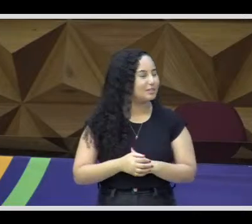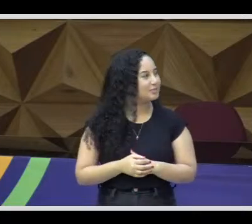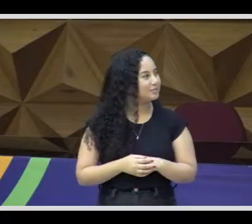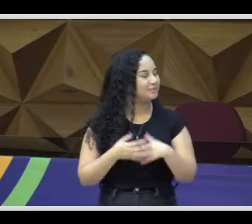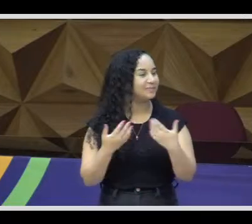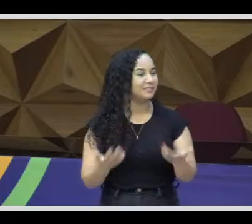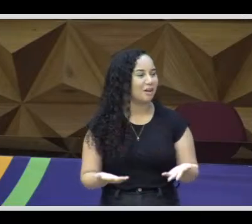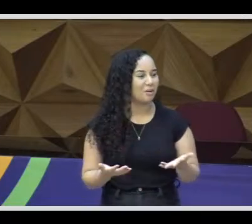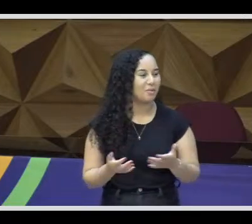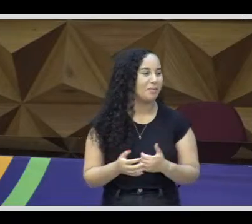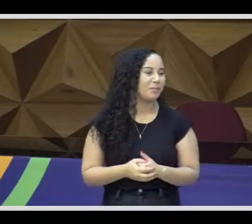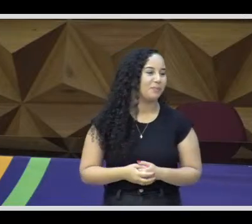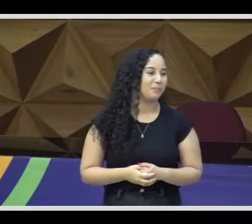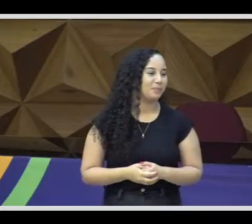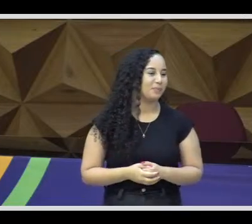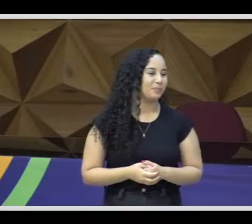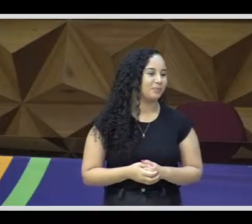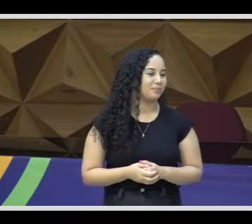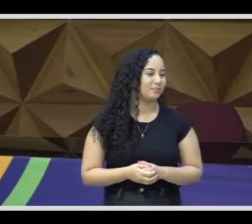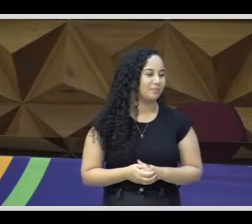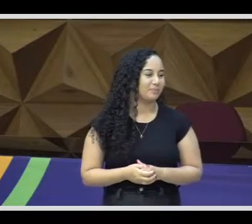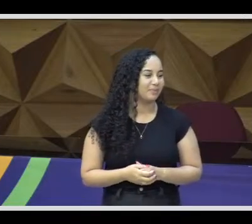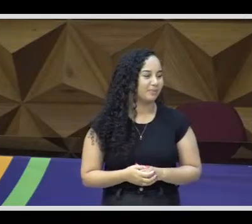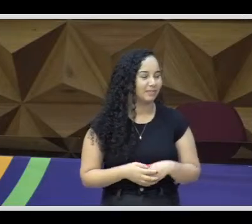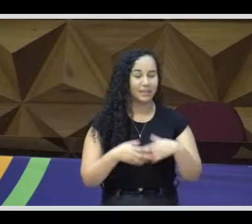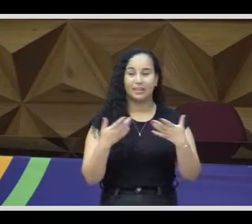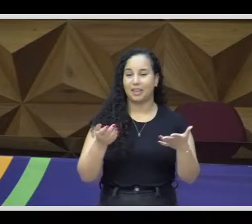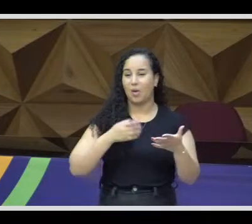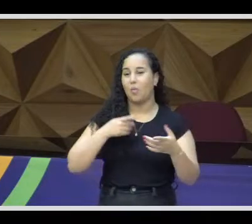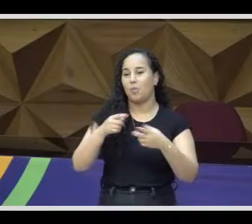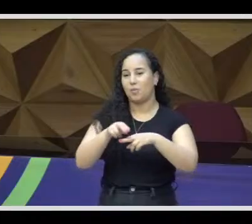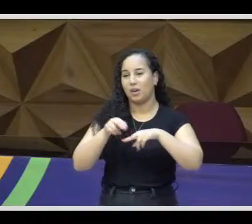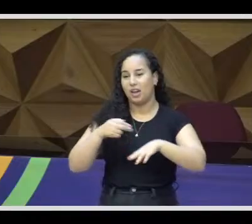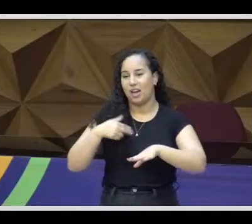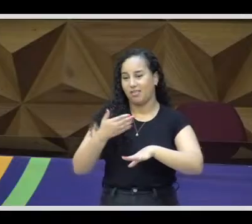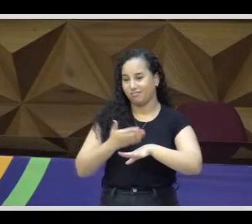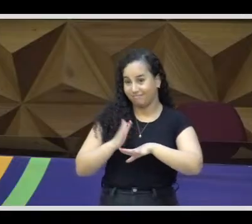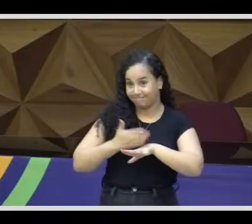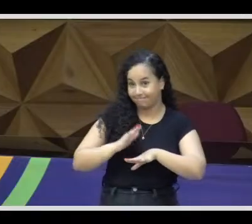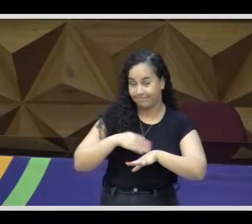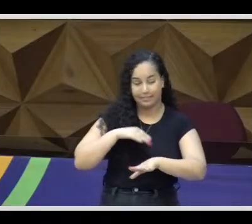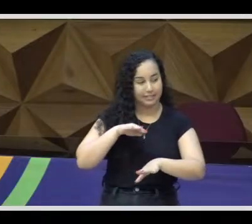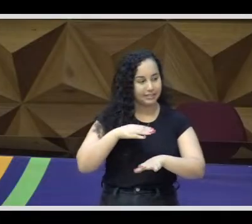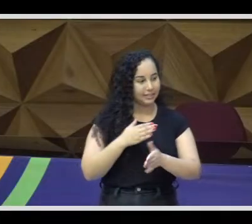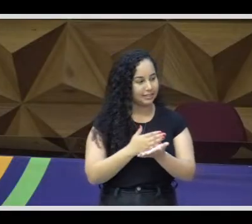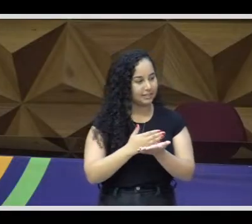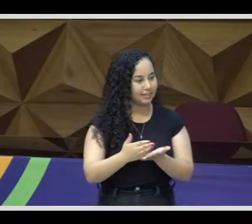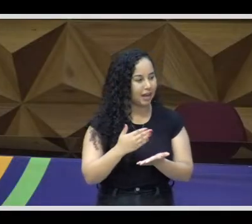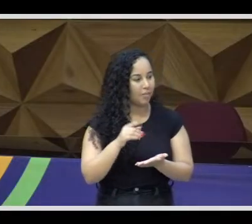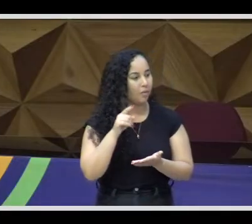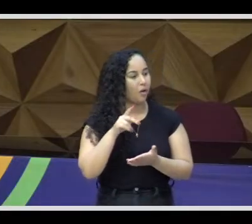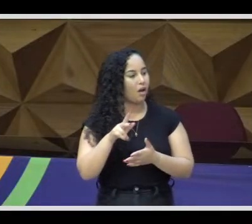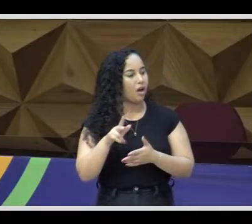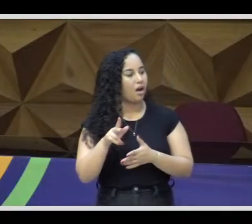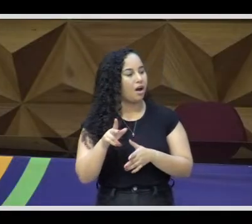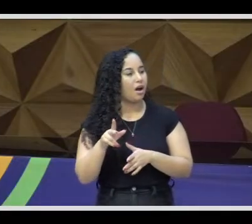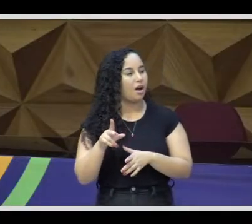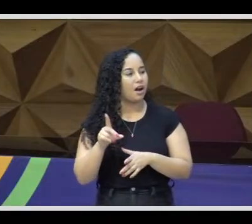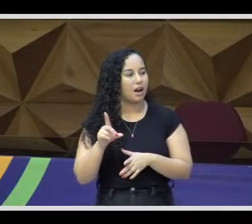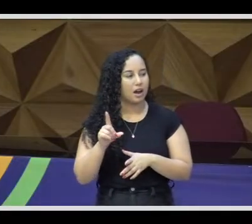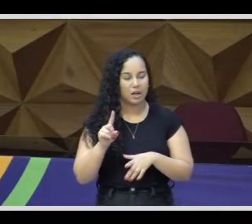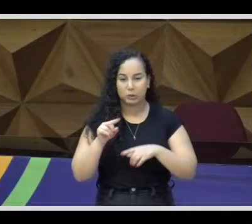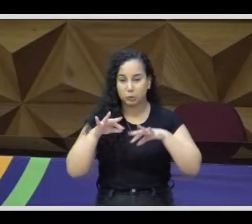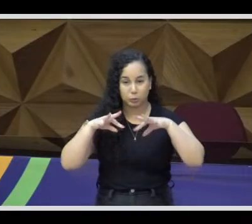So again, the reason why I spent so much time in this beginning explaining to you